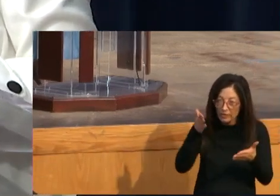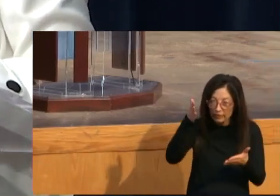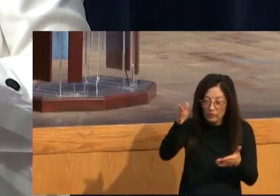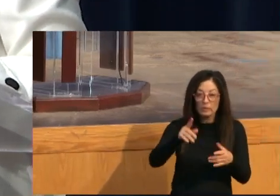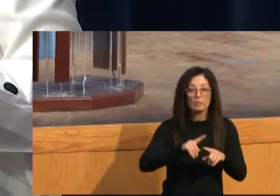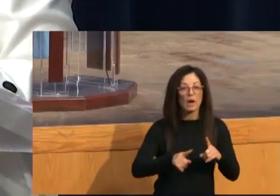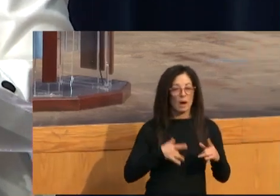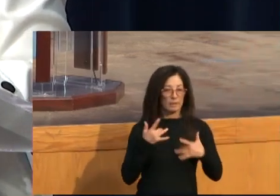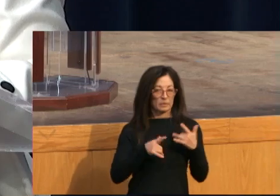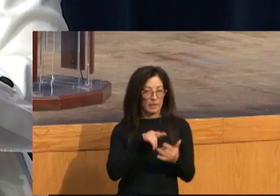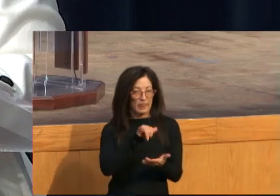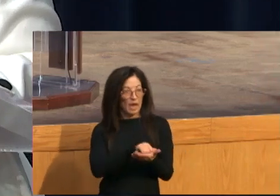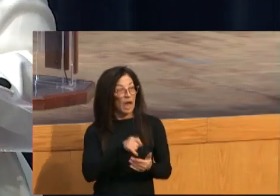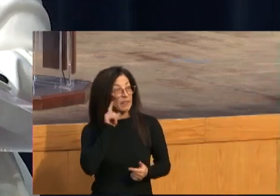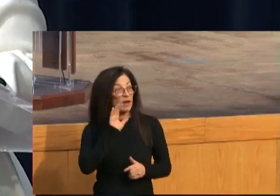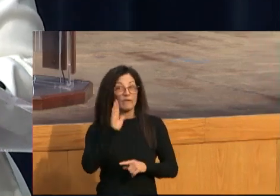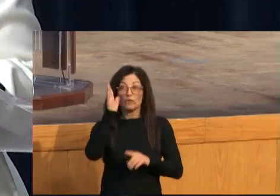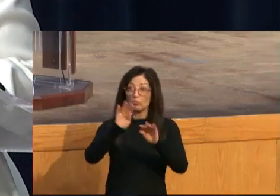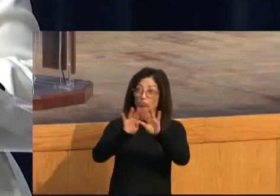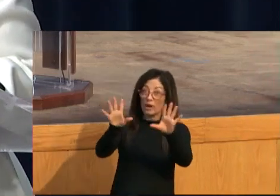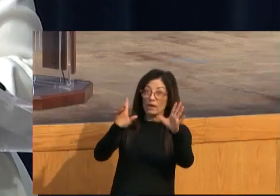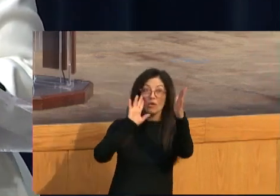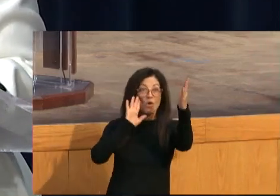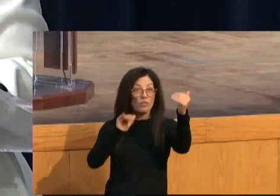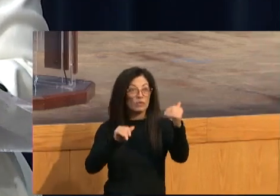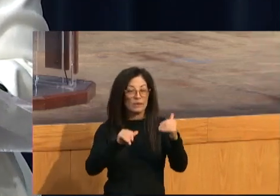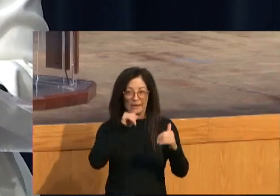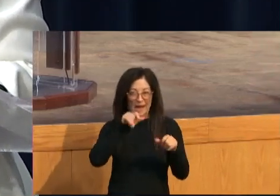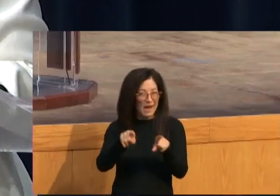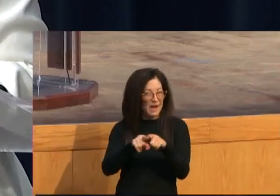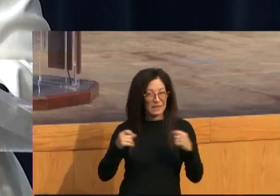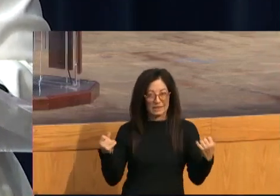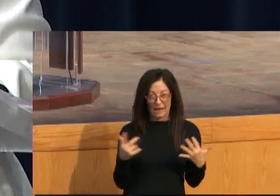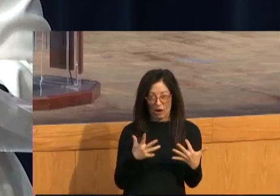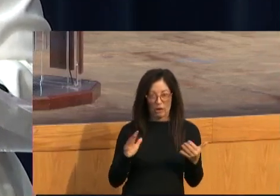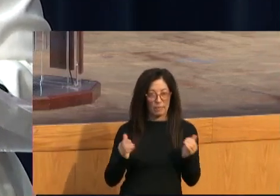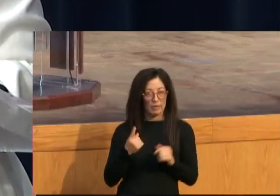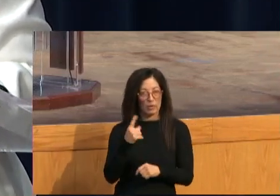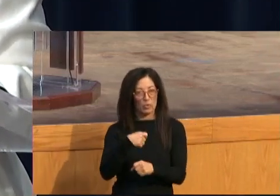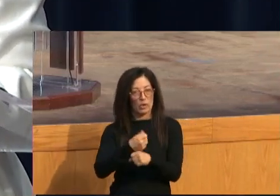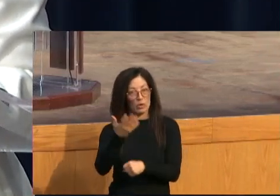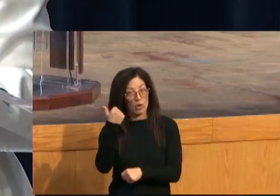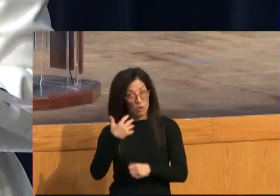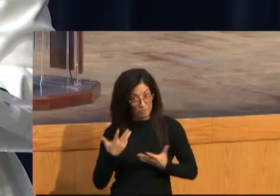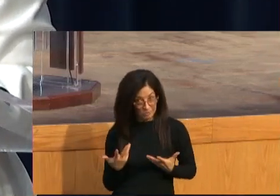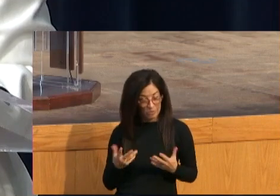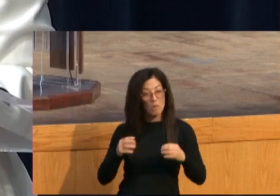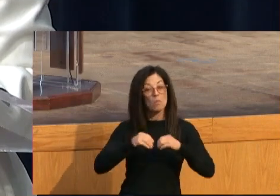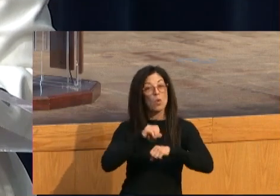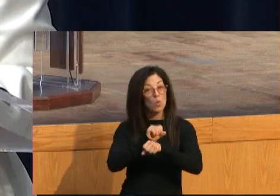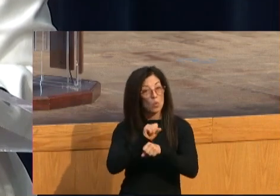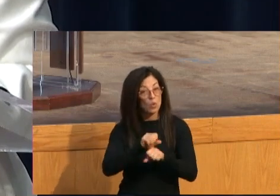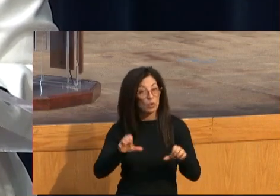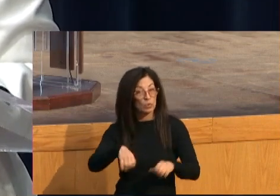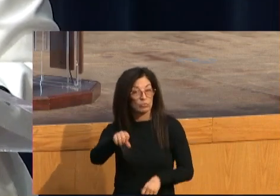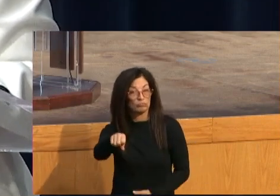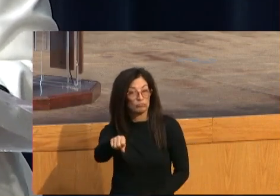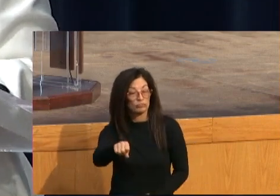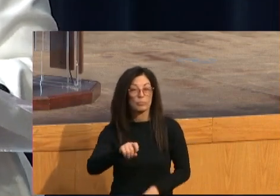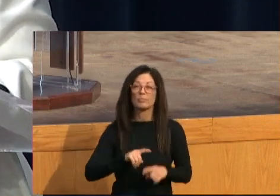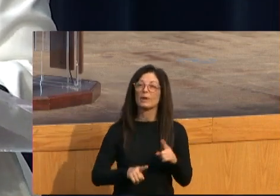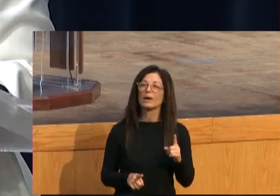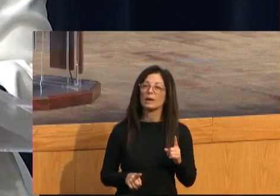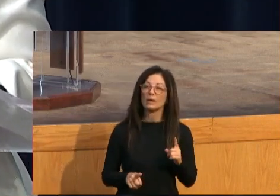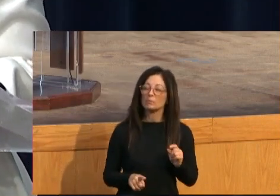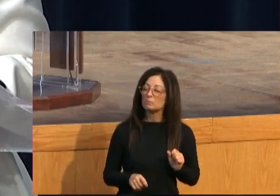bright and hopeful and a lot less scary than it was a year ago. So there's more work to do, but I